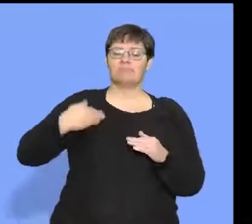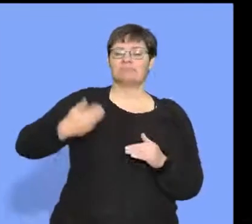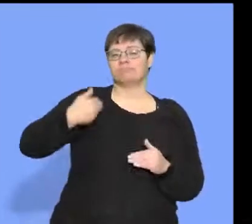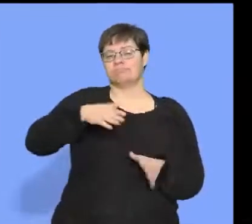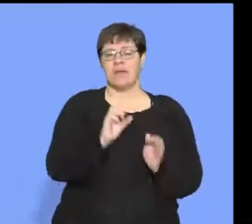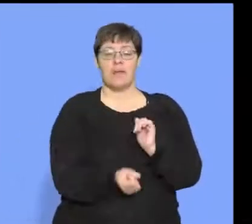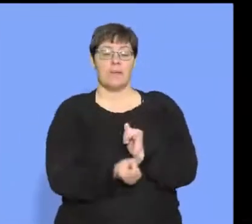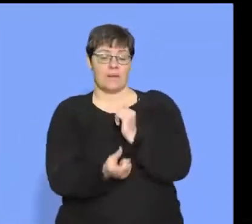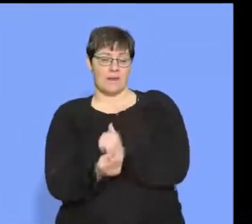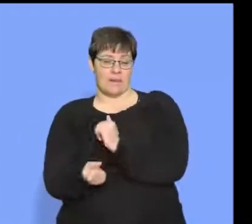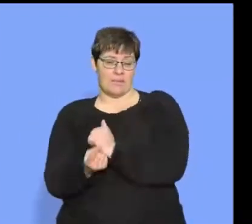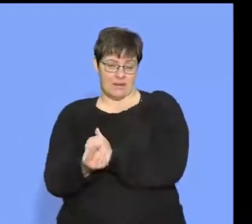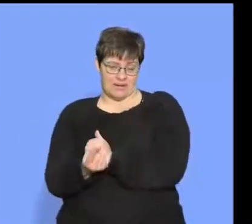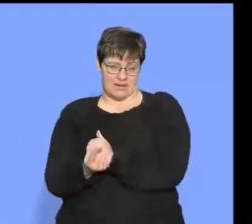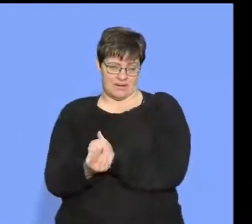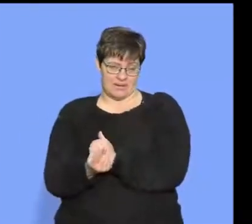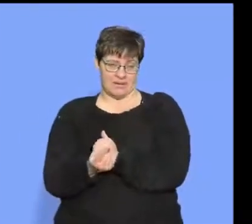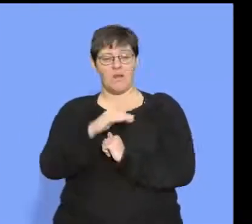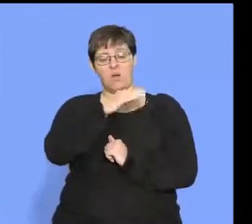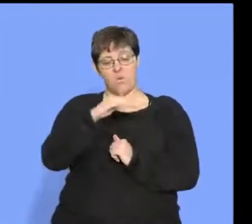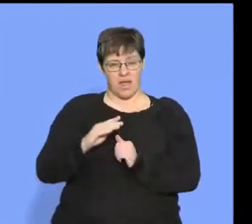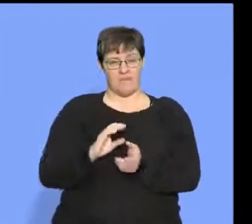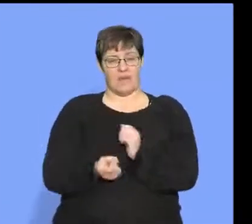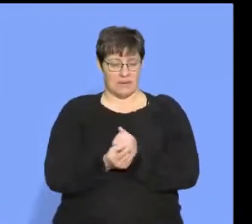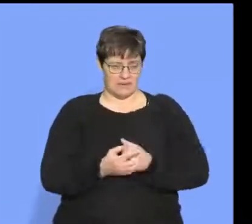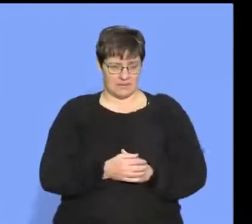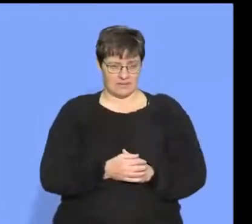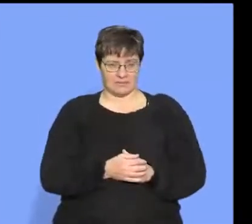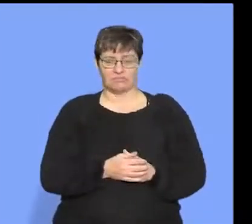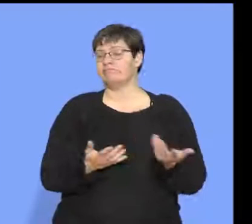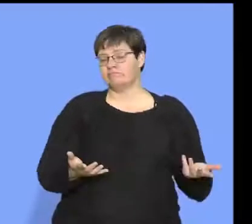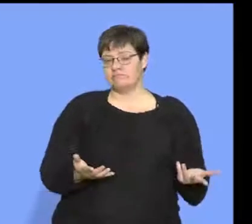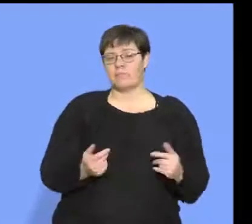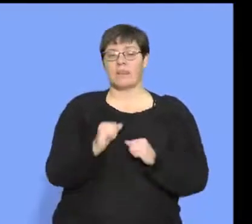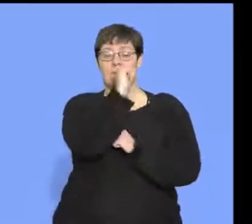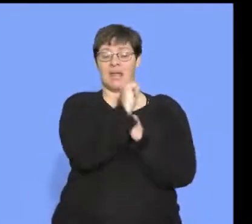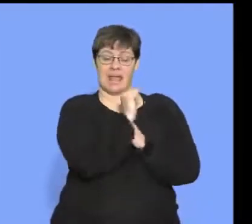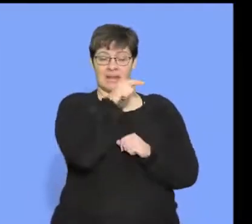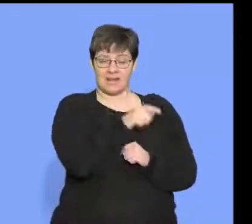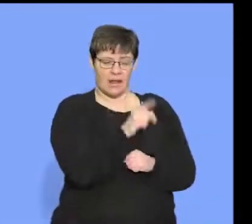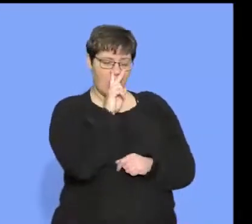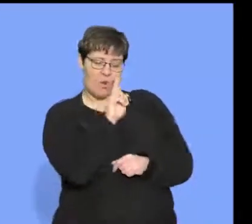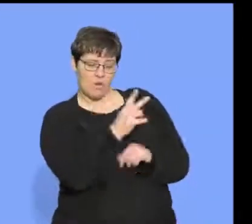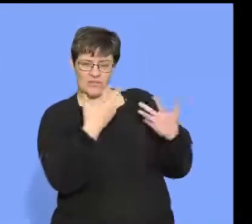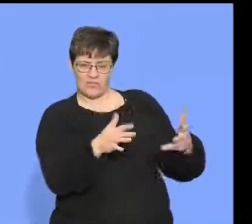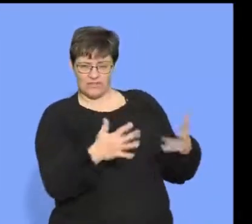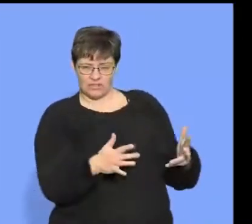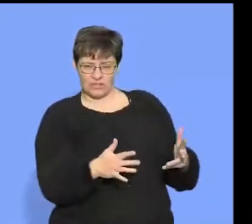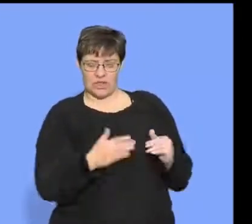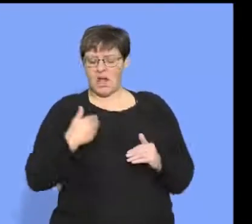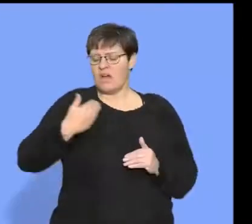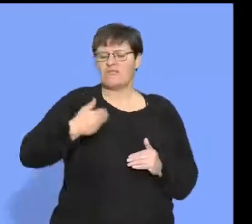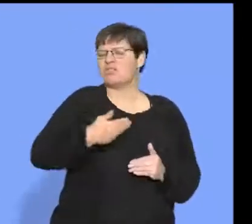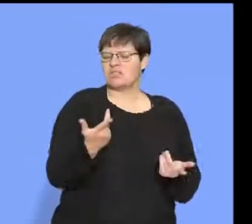an event associated with a wave occurs. In the case of the mechanical waves we've already looked at, the